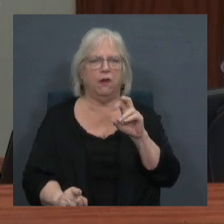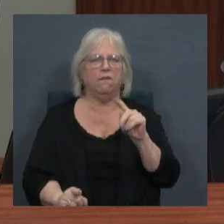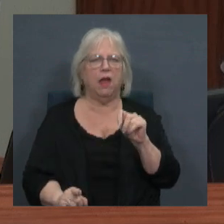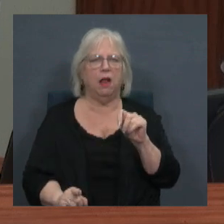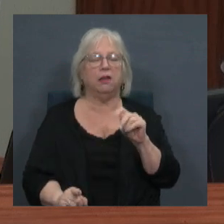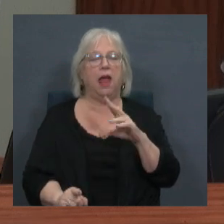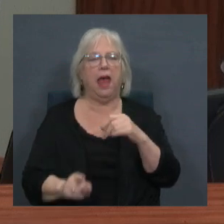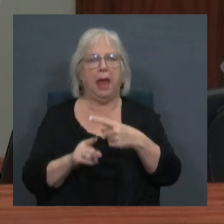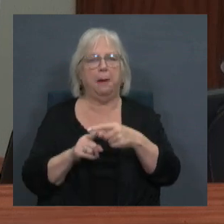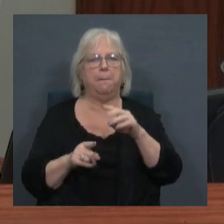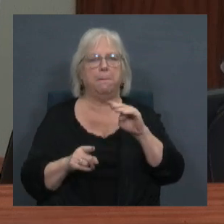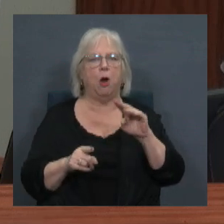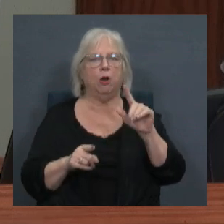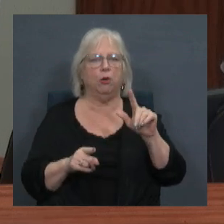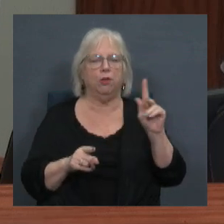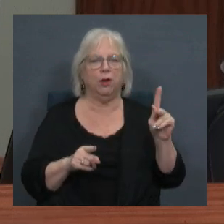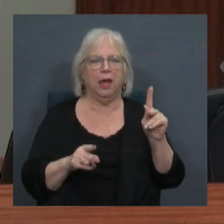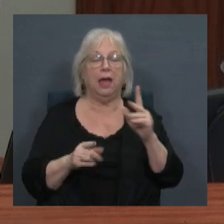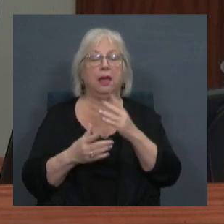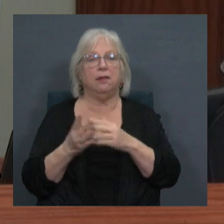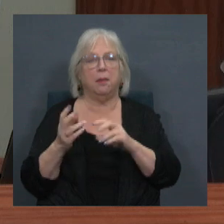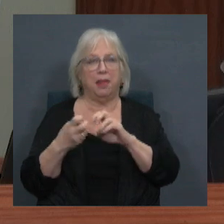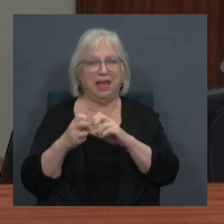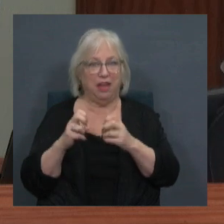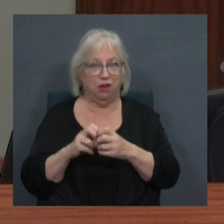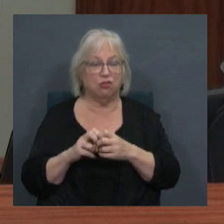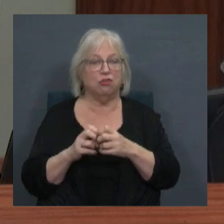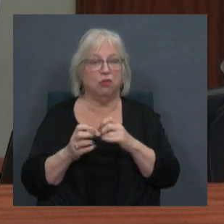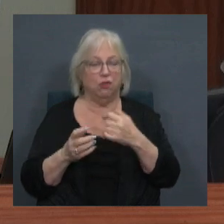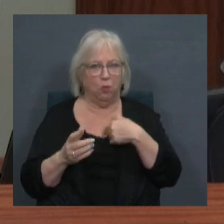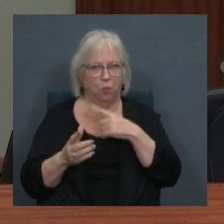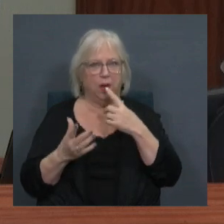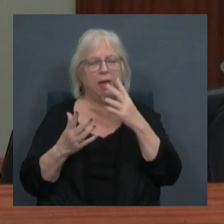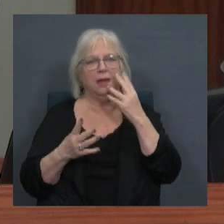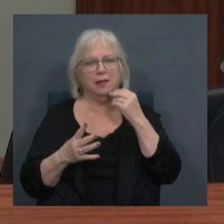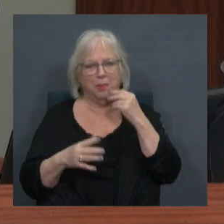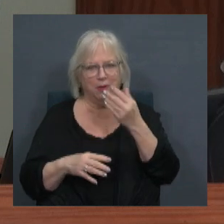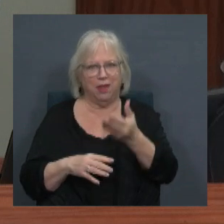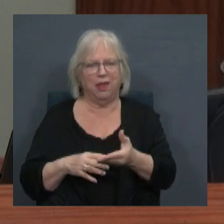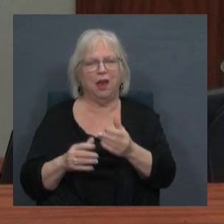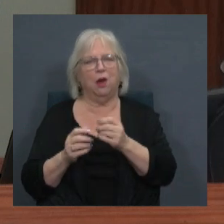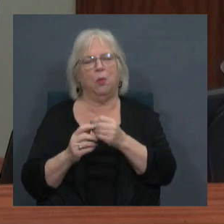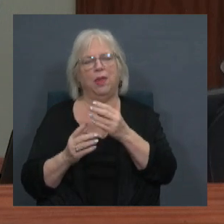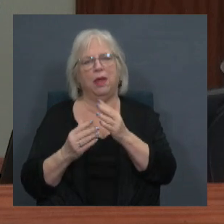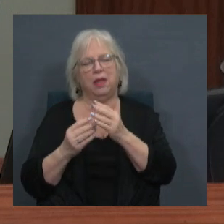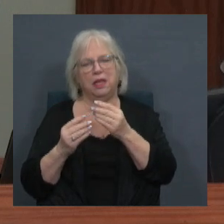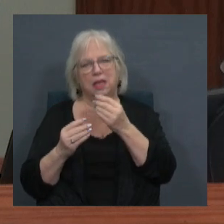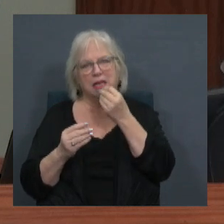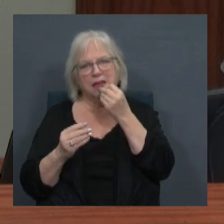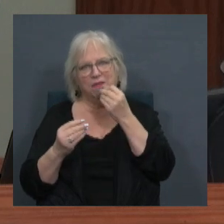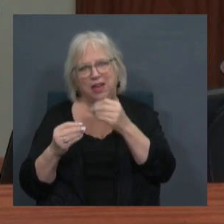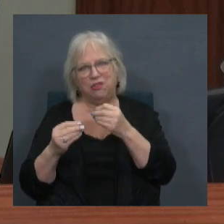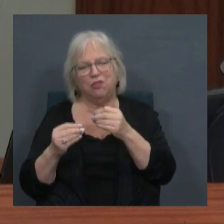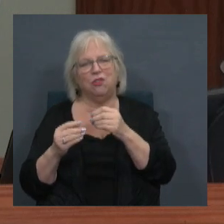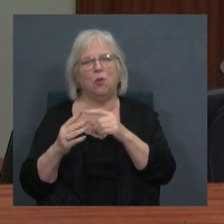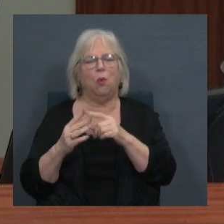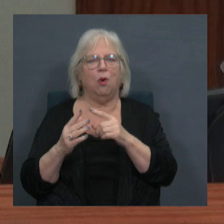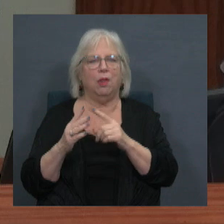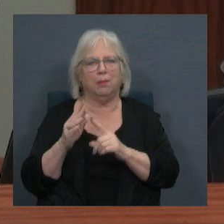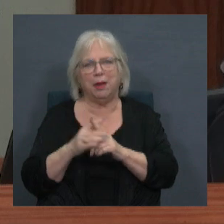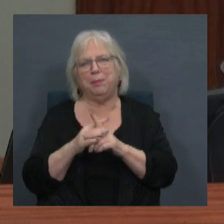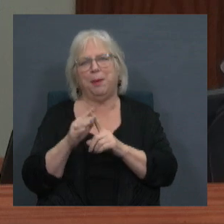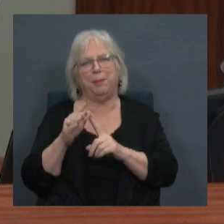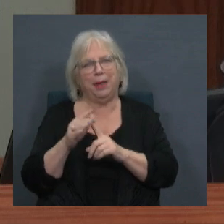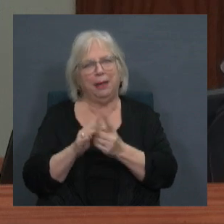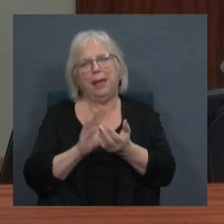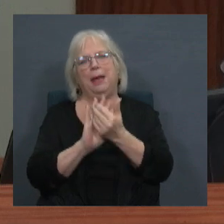King and some of the issues that we're having there with the convenience store that comes up on a continuous